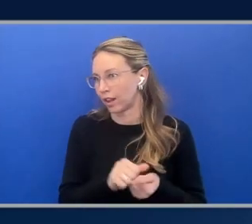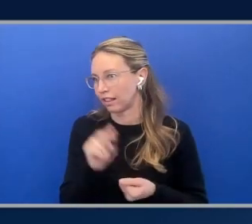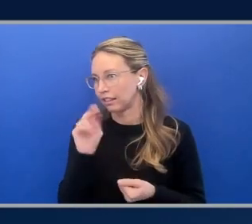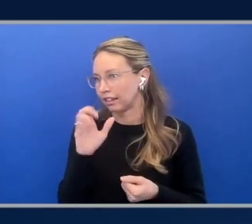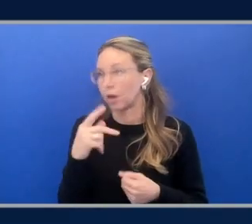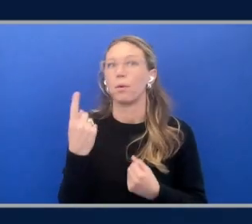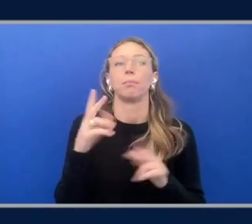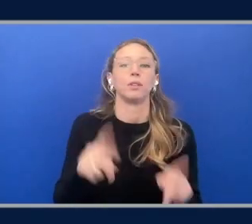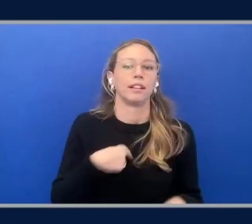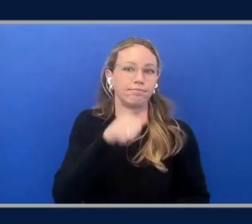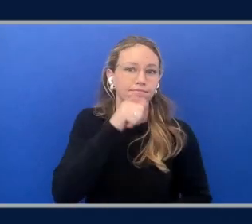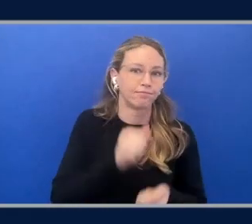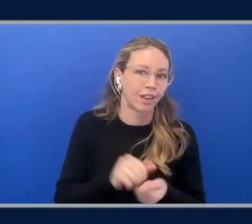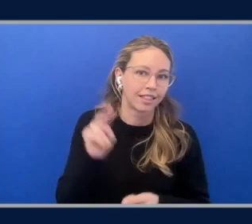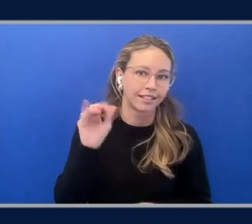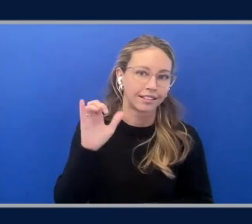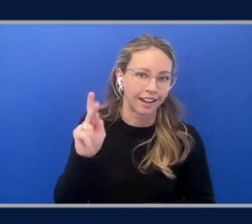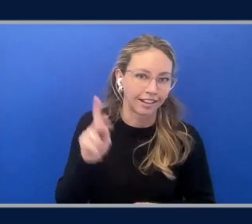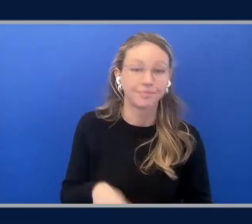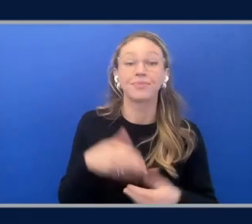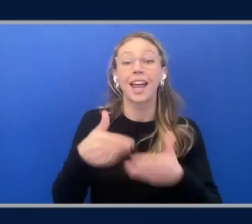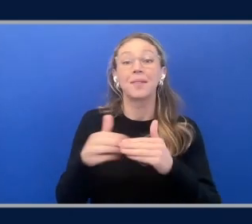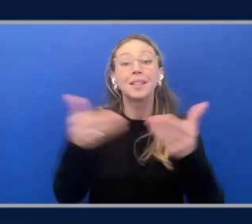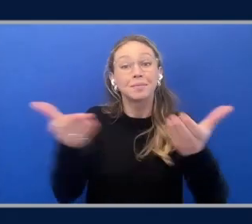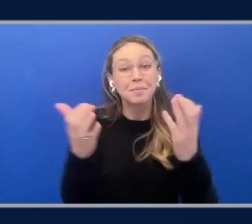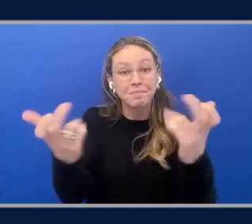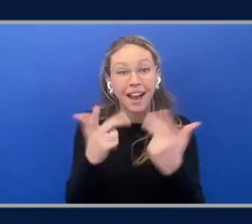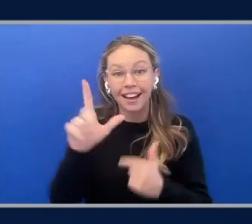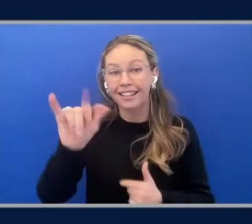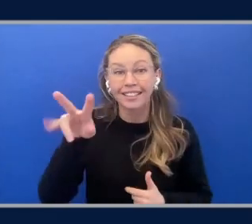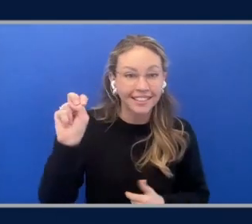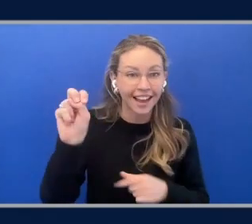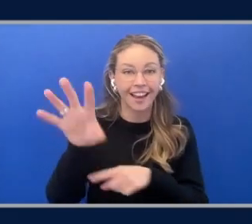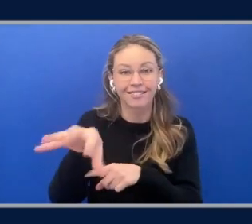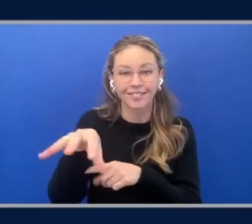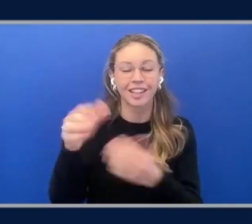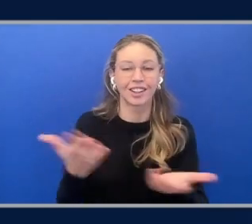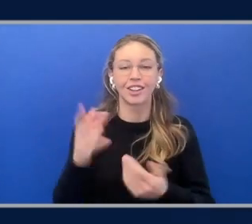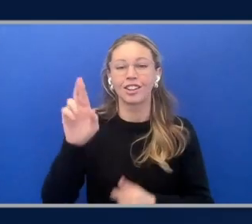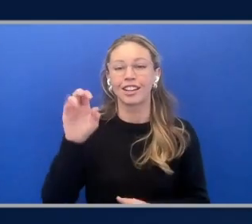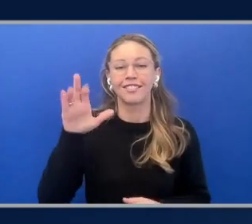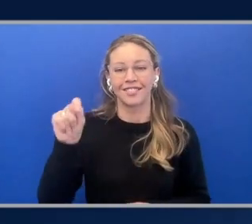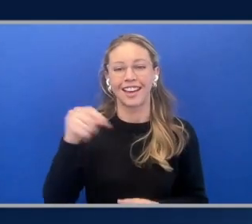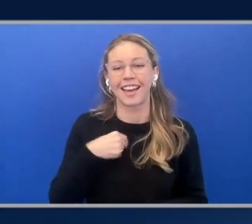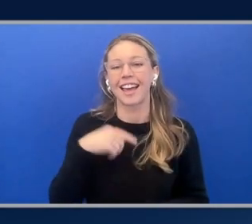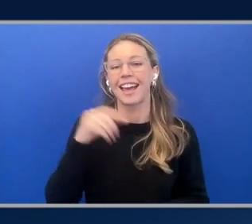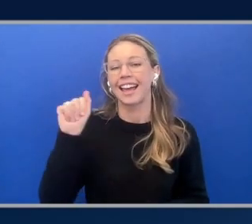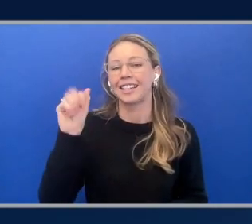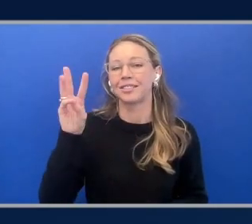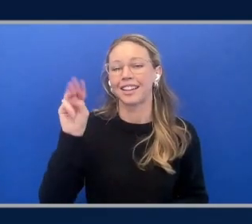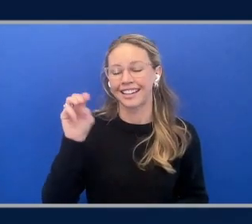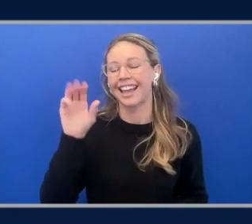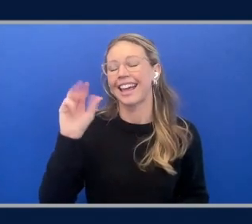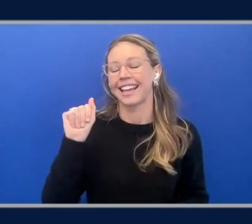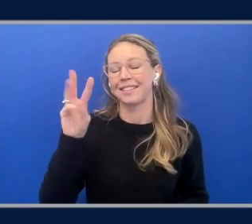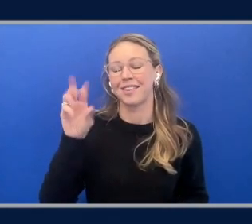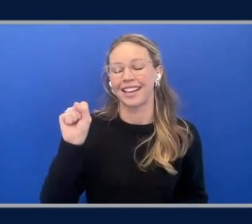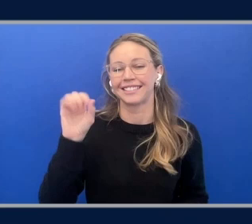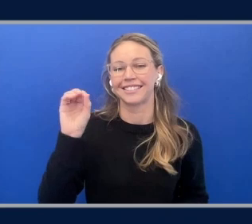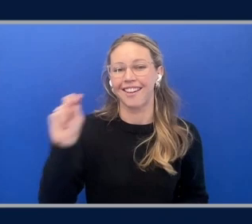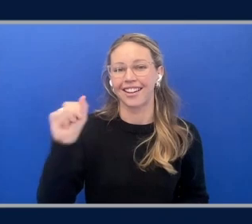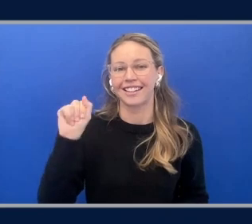But welcome back to our live coverage here at reInvent. This is AWS OnAir. I am AM Grabellion, a developer advocate